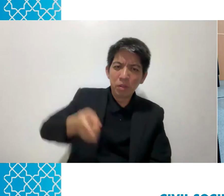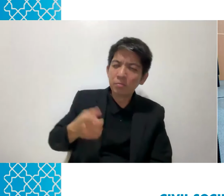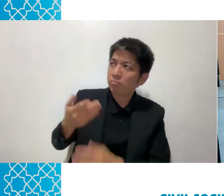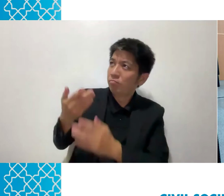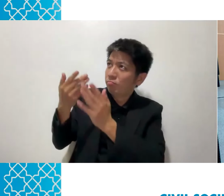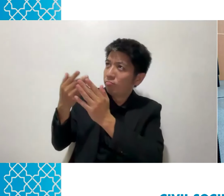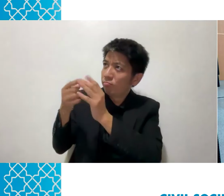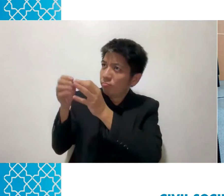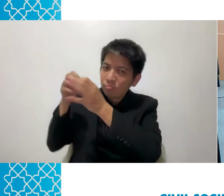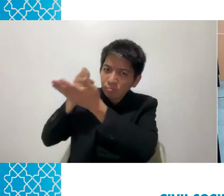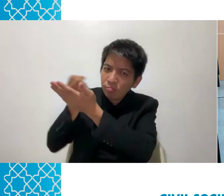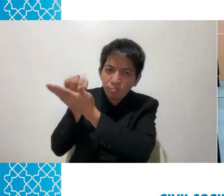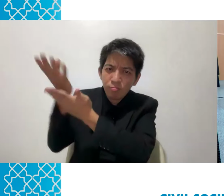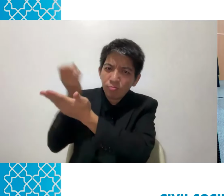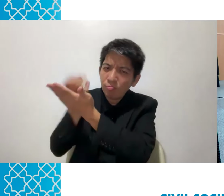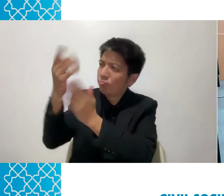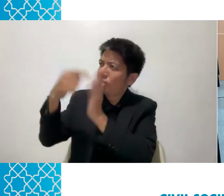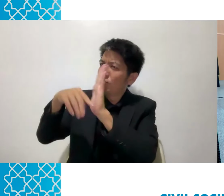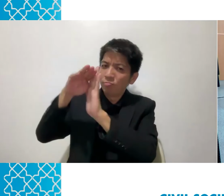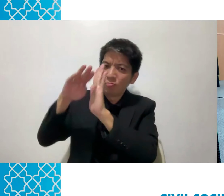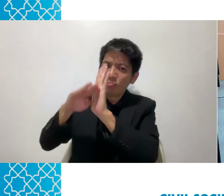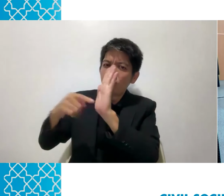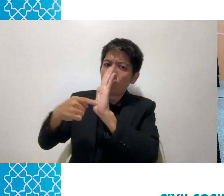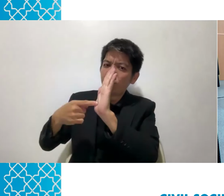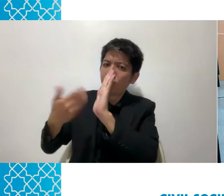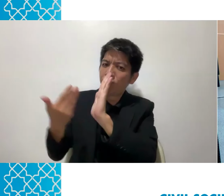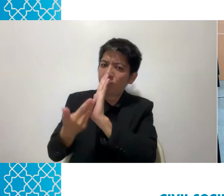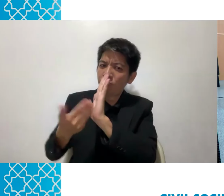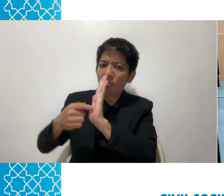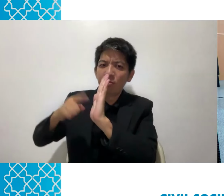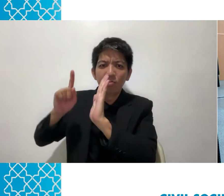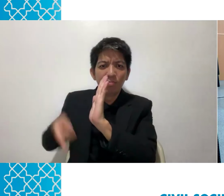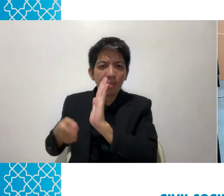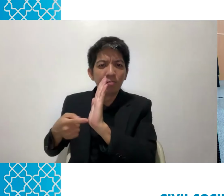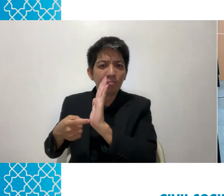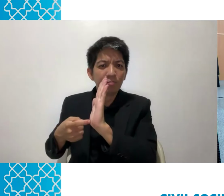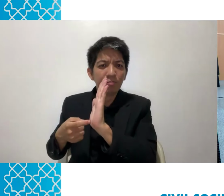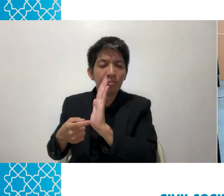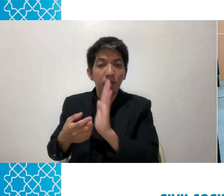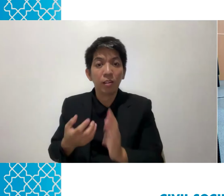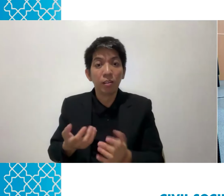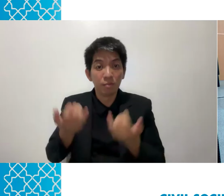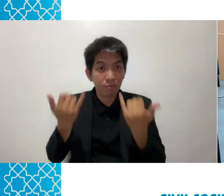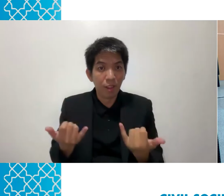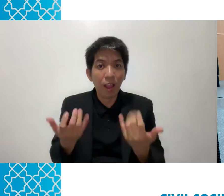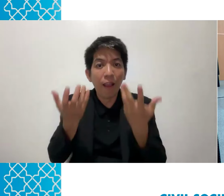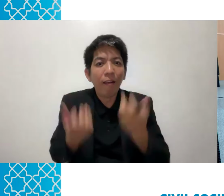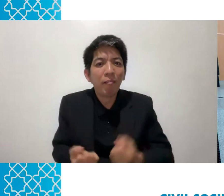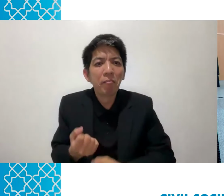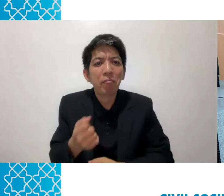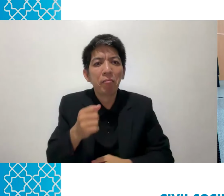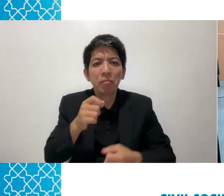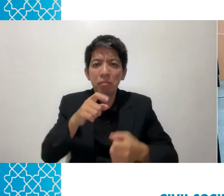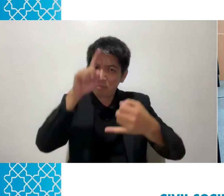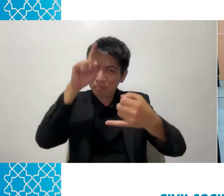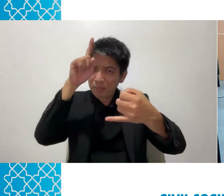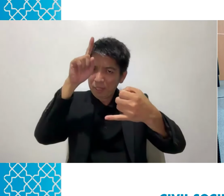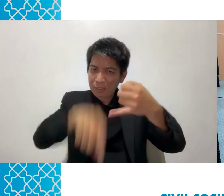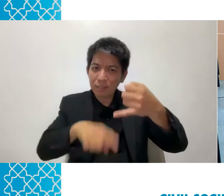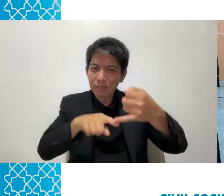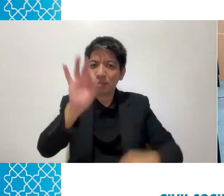more question, so I hope you haven't left your signs behind. And for this final question, we want to hear from